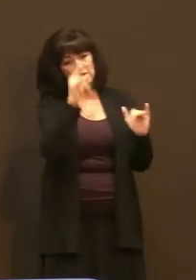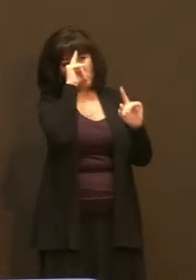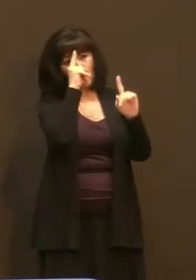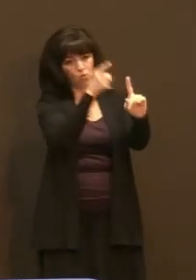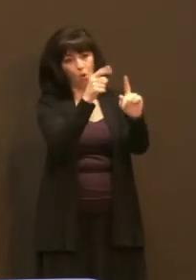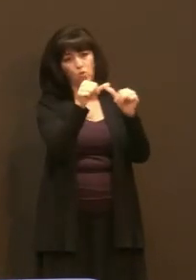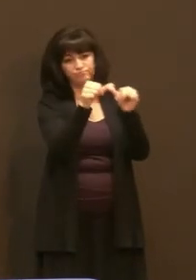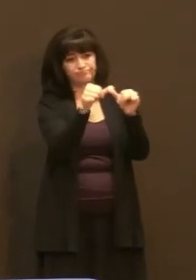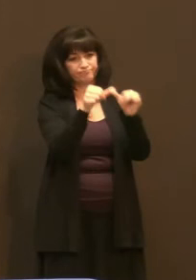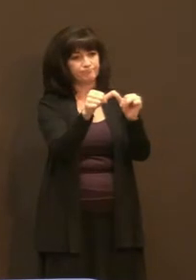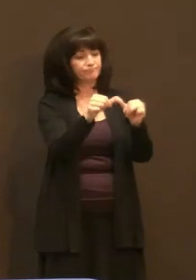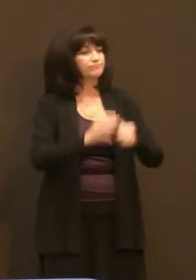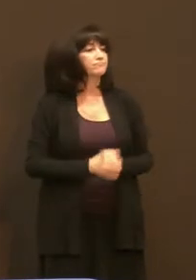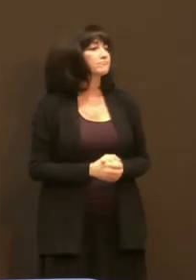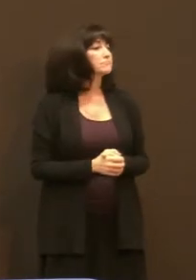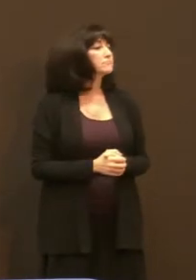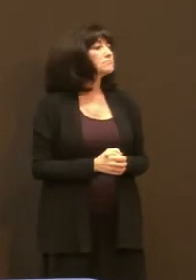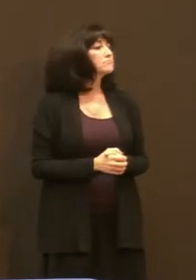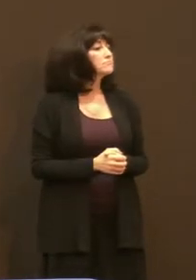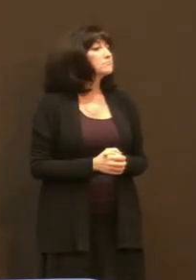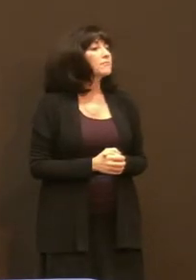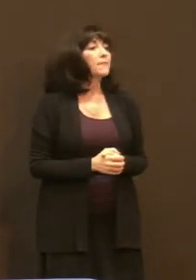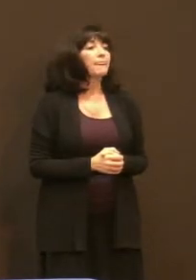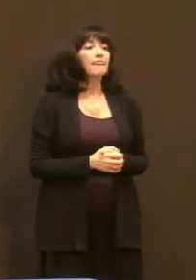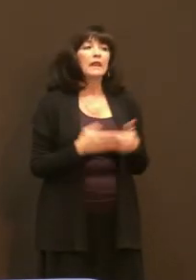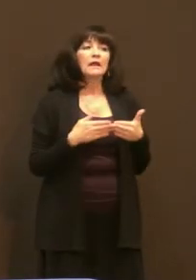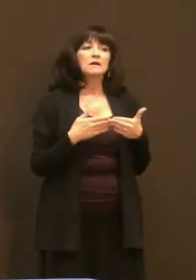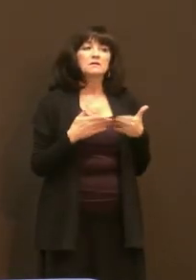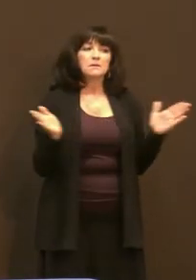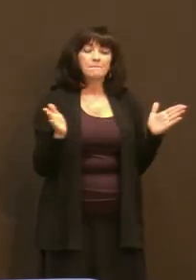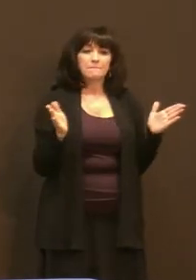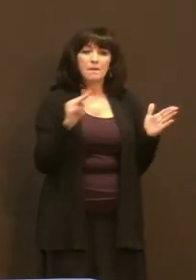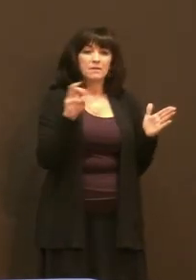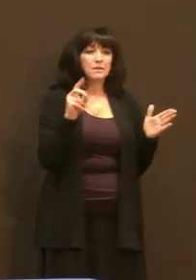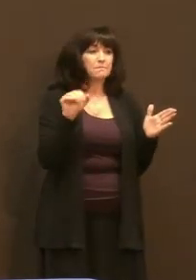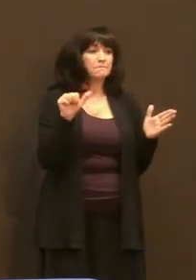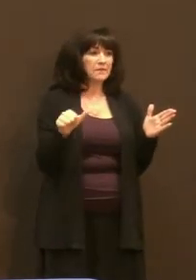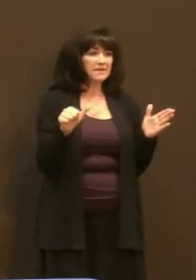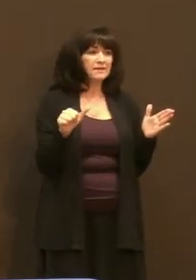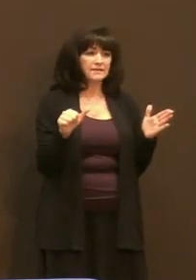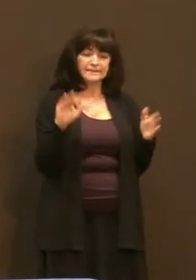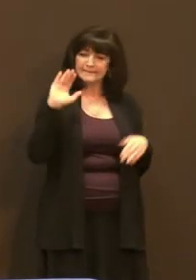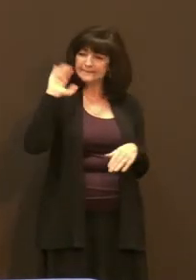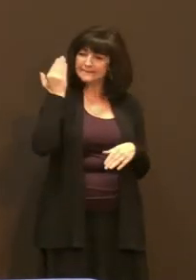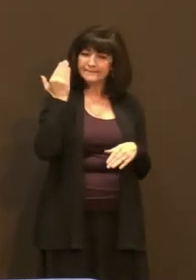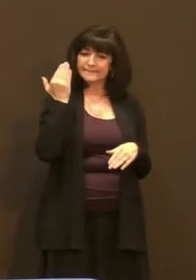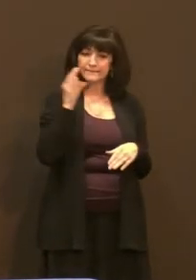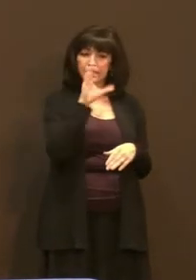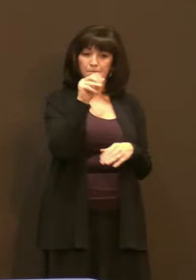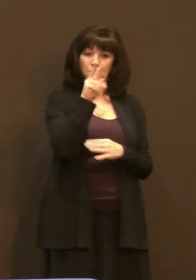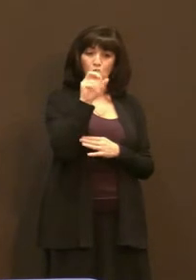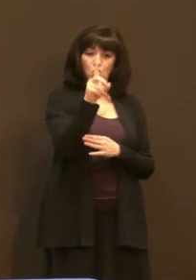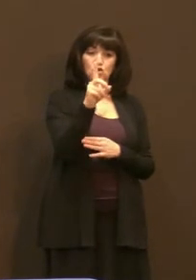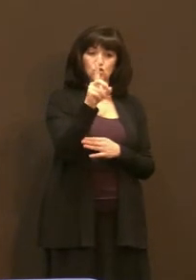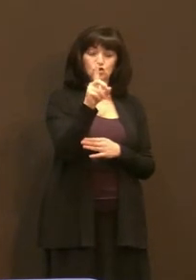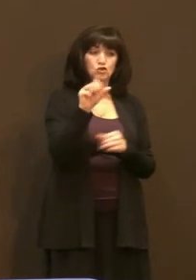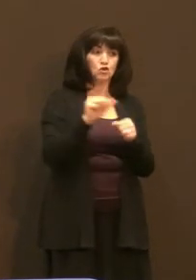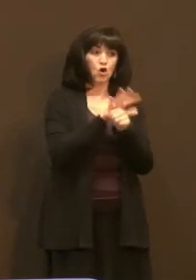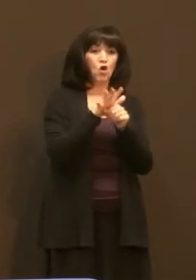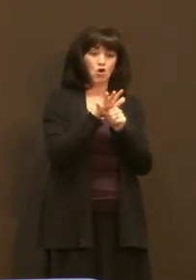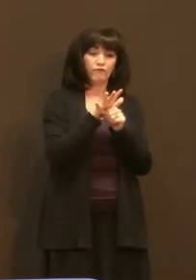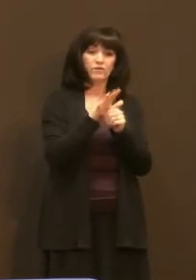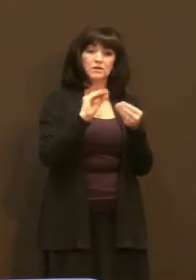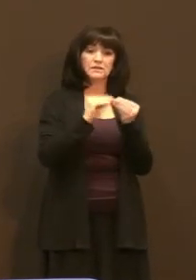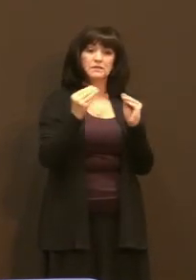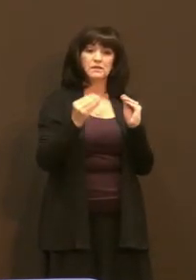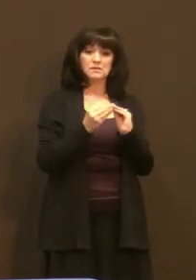The next question is from the Delaware Public Media, and I know you touched on this briefly, but it seems we haven't seen the number of COVID-19 cases and hospitalizations that were predicted